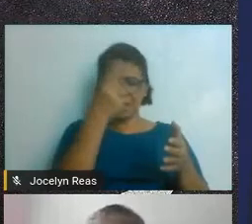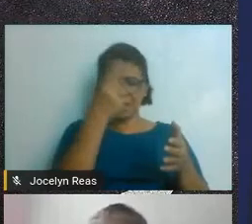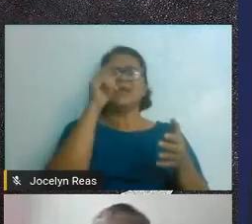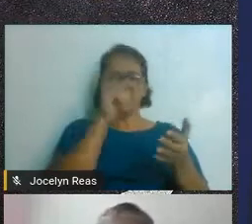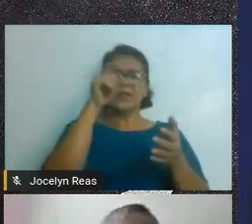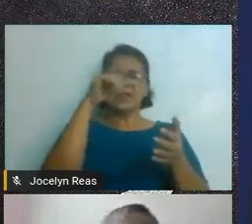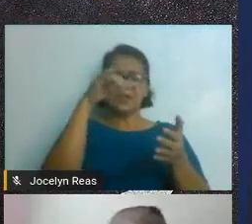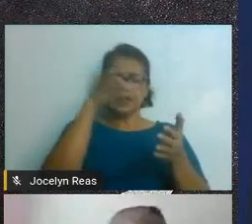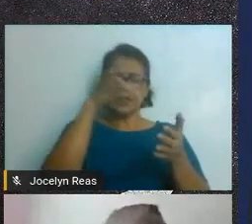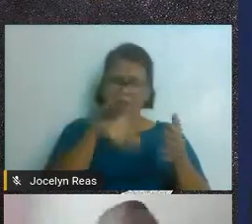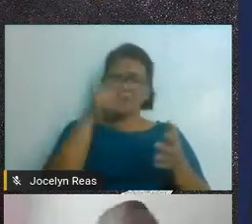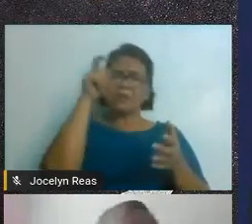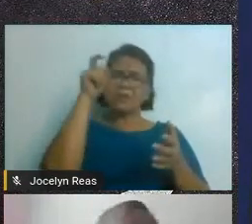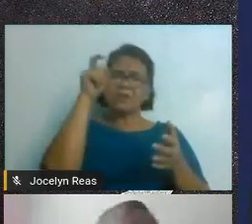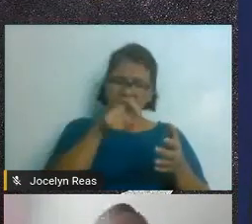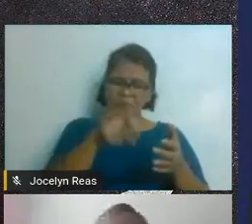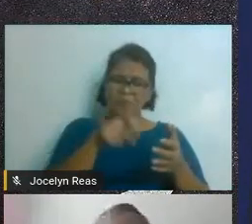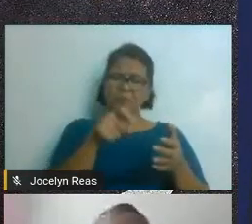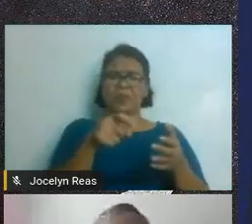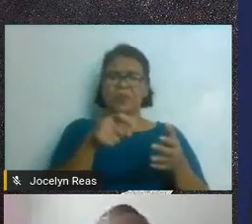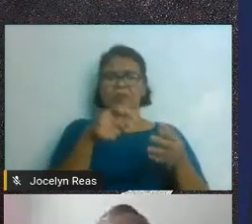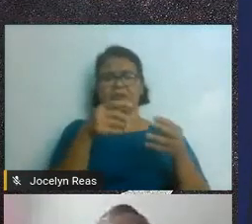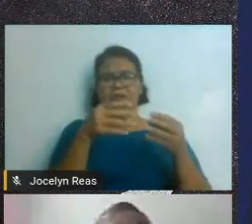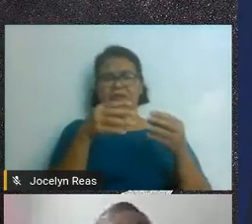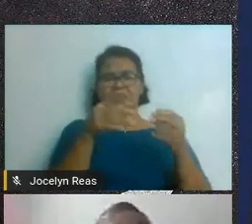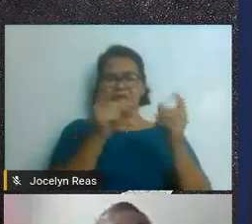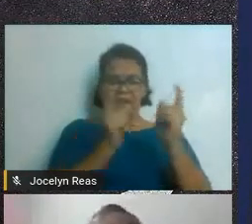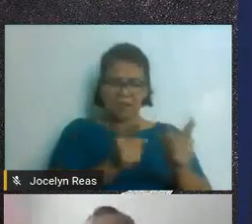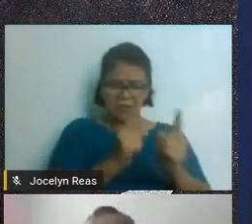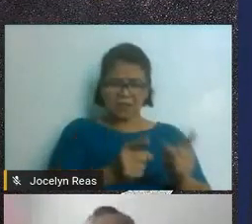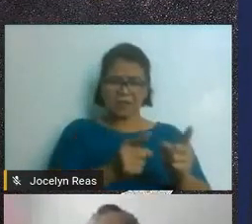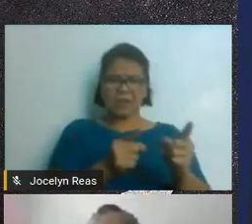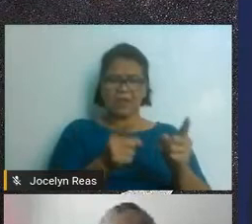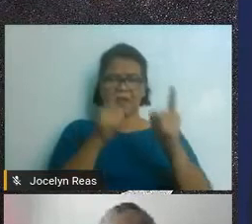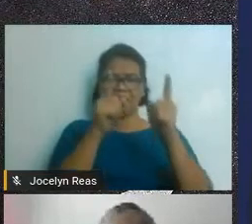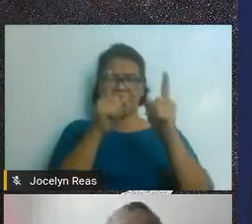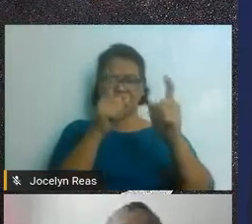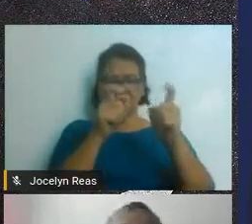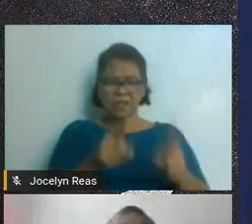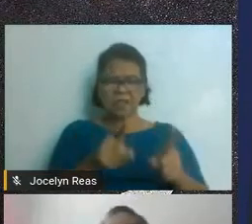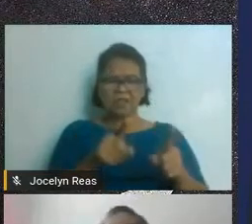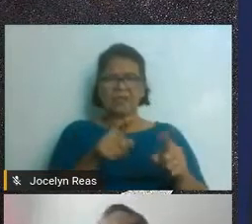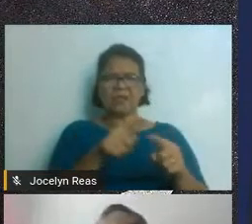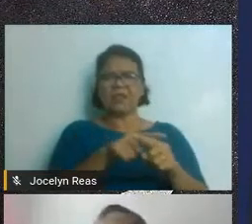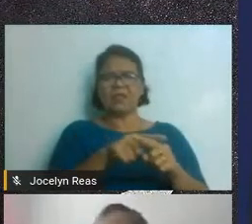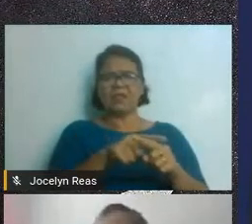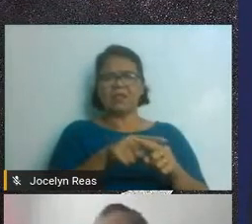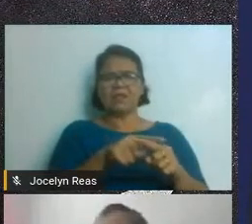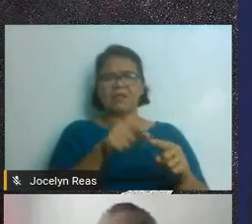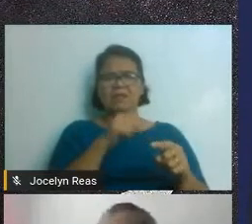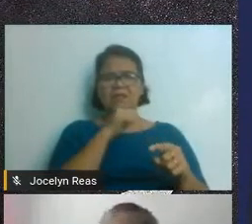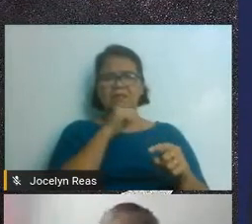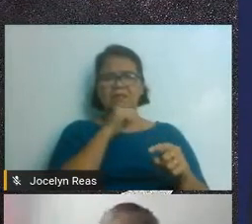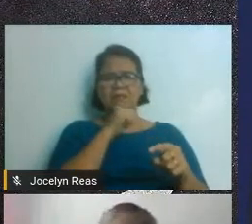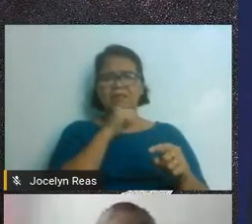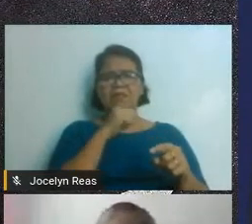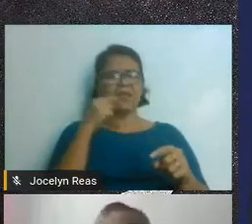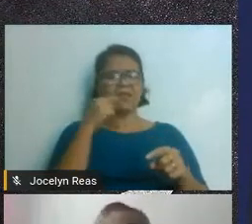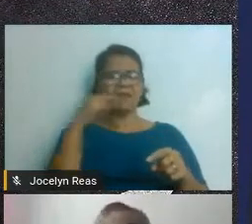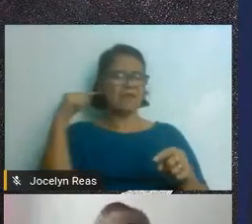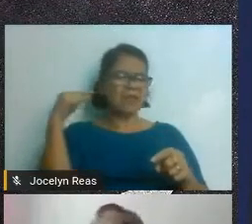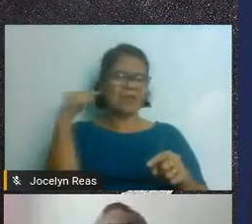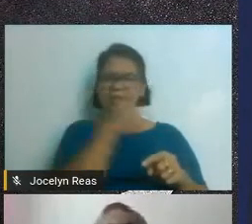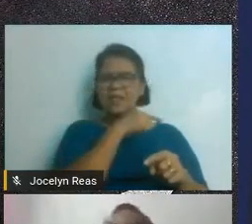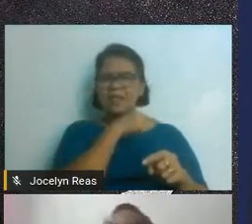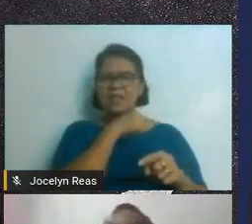answer, but doing like kung napasulat ka ng essay, ay ikaw na ang magsusulat, that is not allowed.